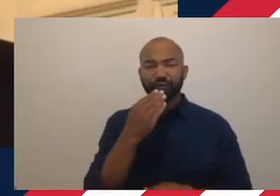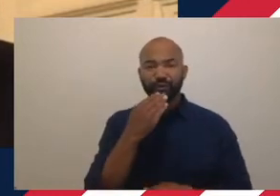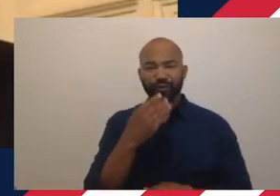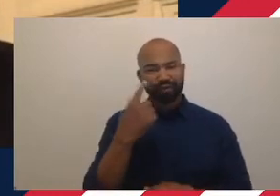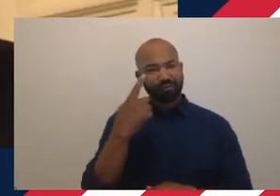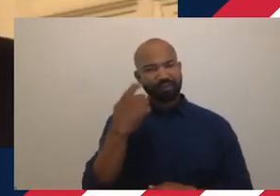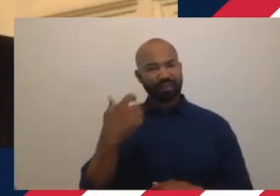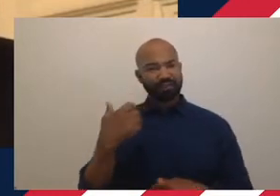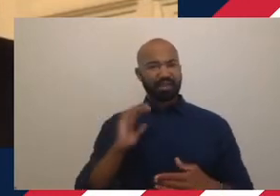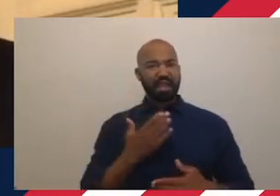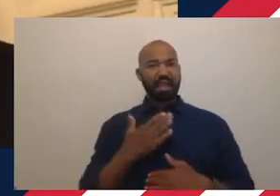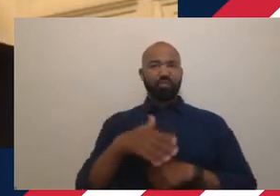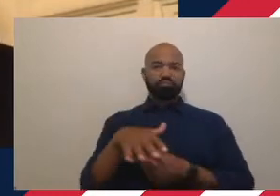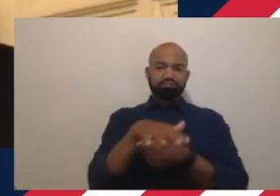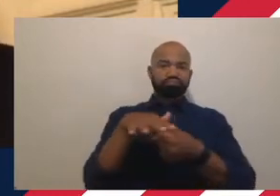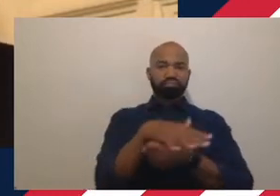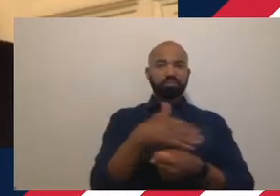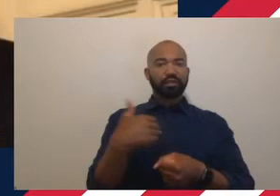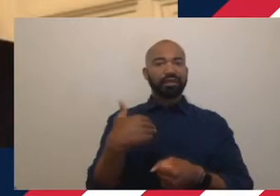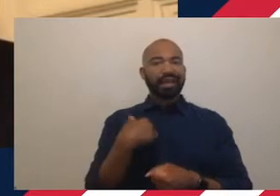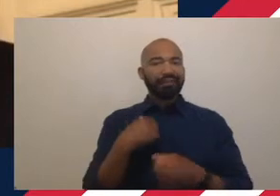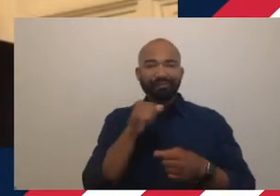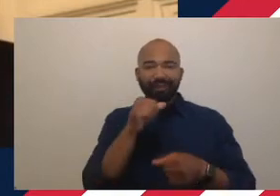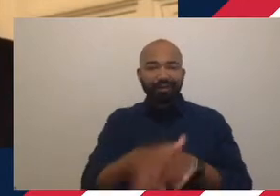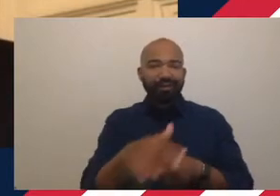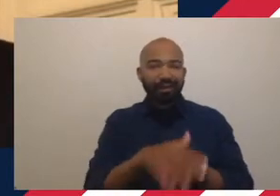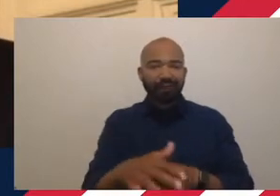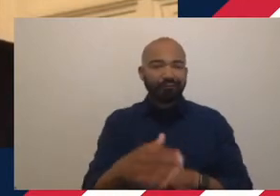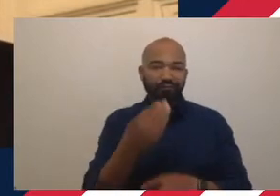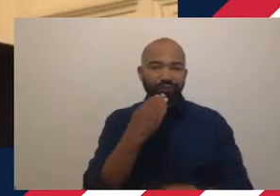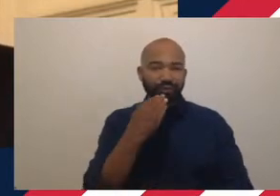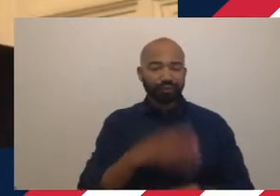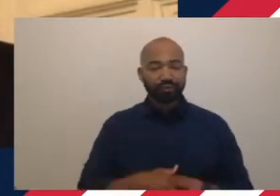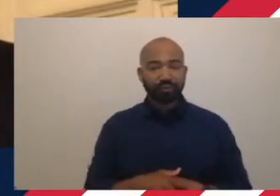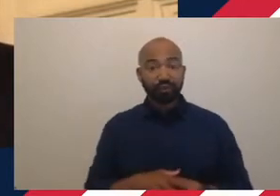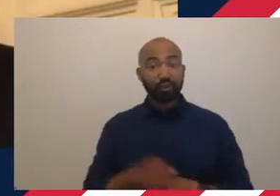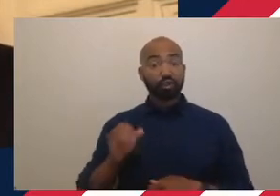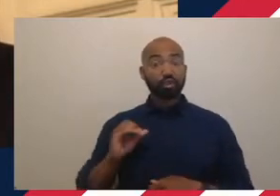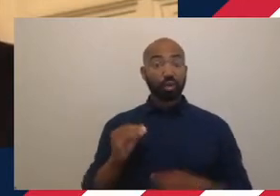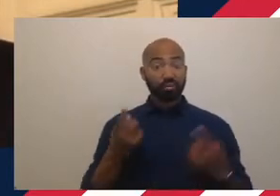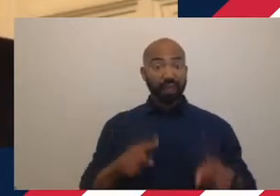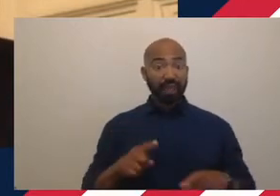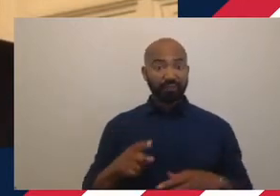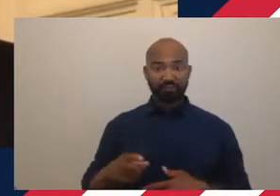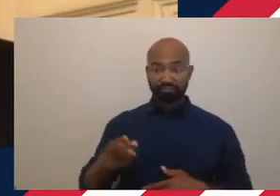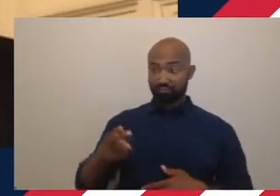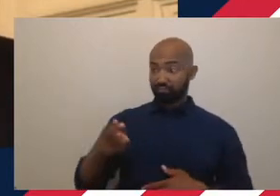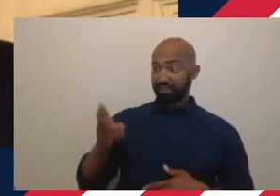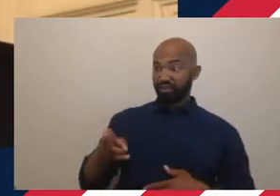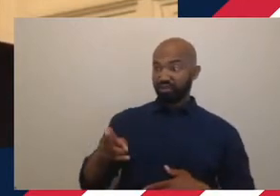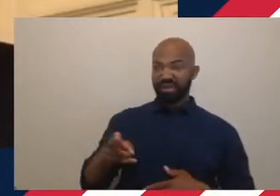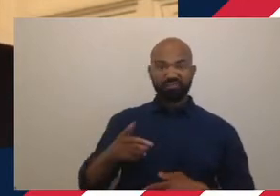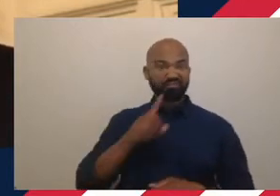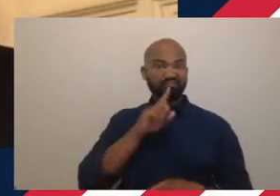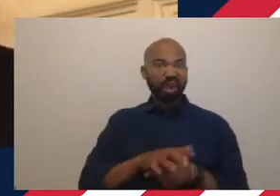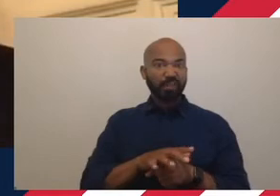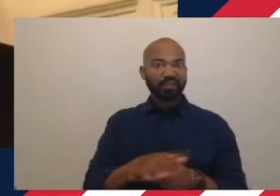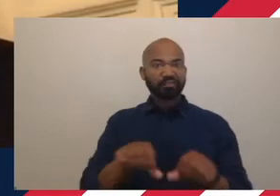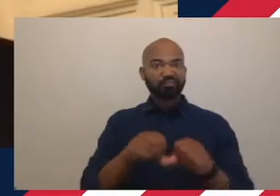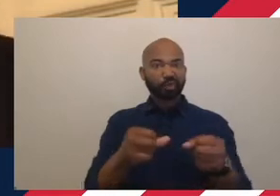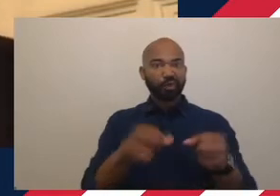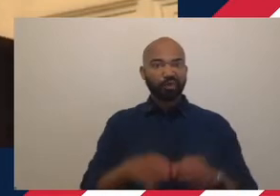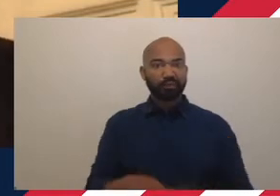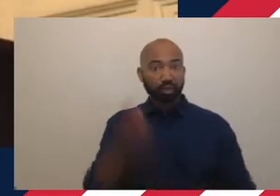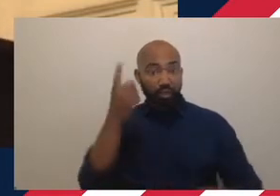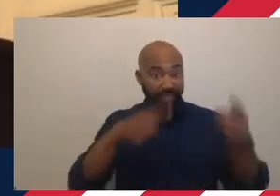Navajo Nation. So there is a history of broken promises and broken treaties. And we want the